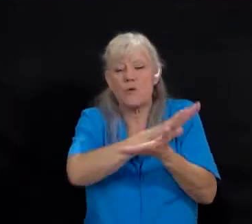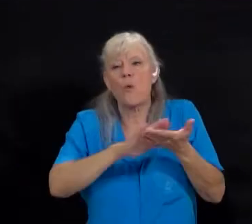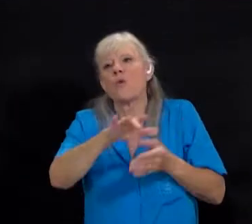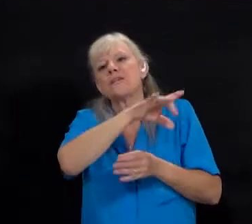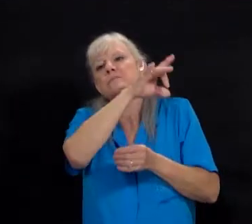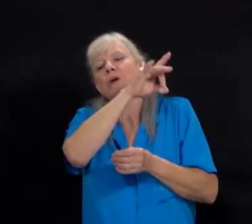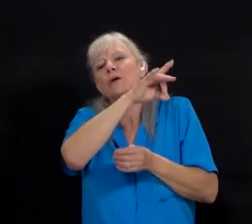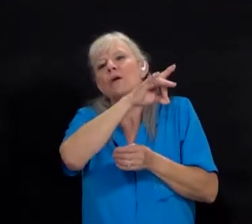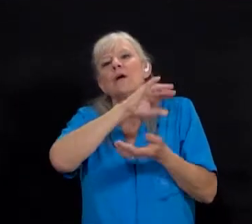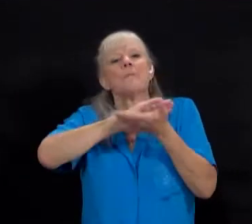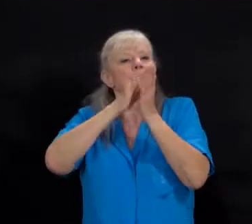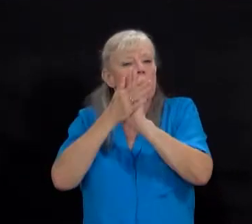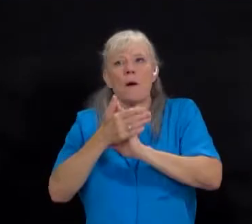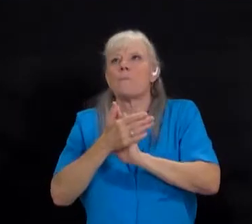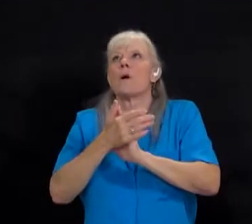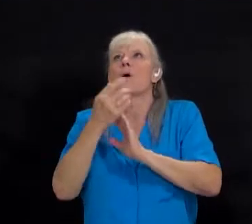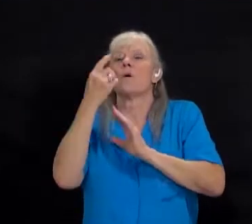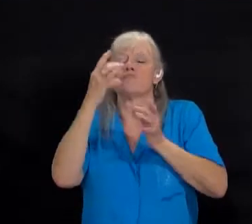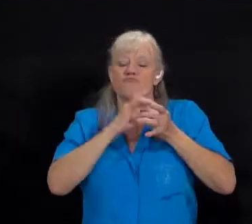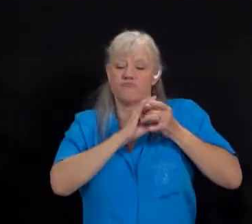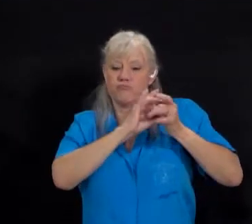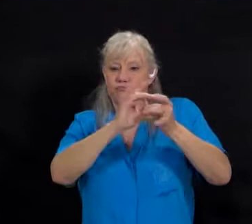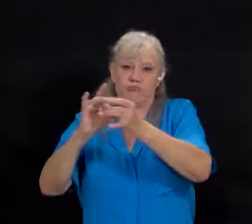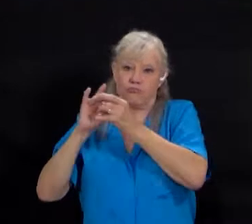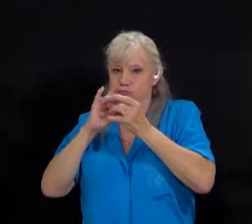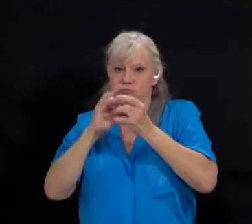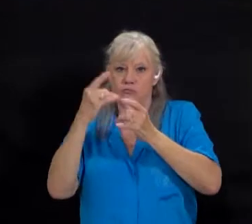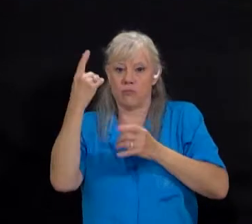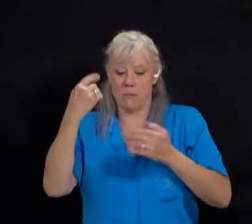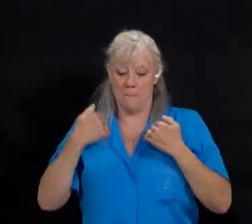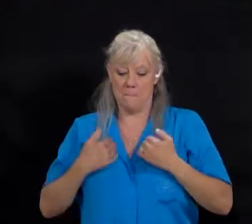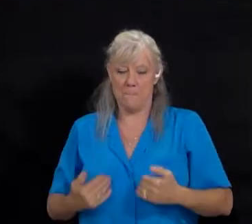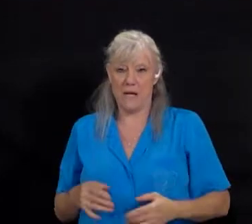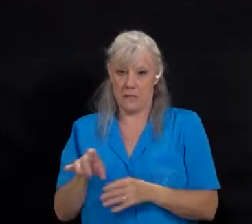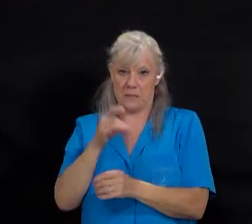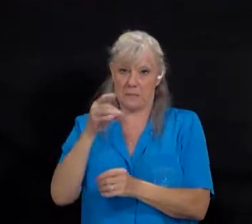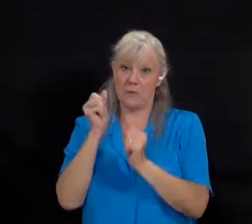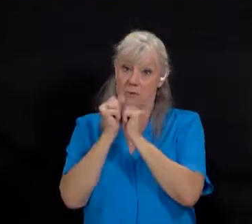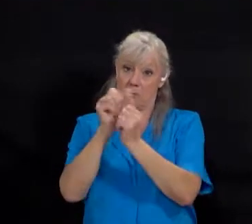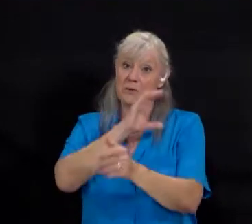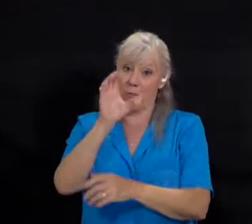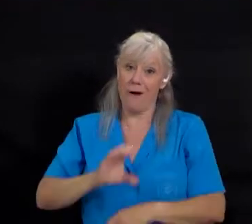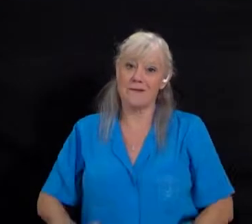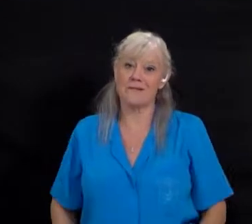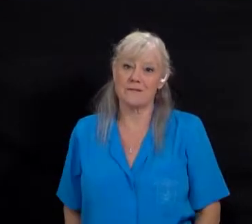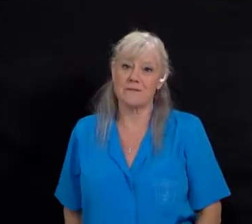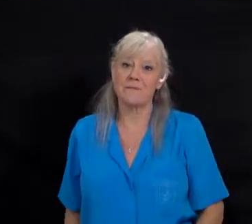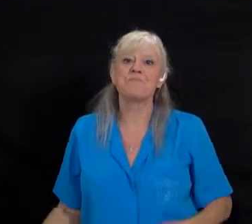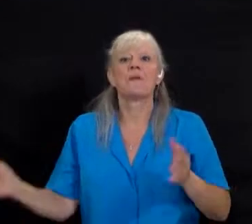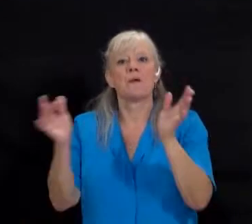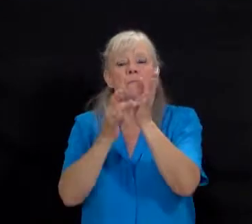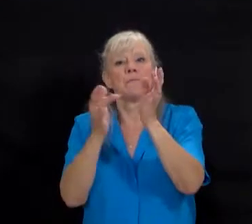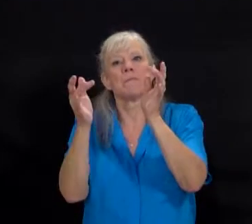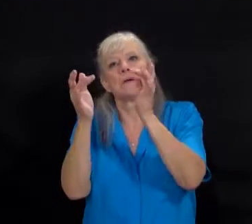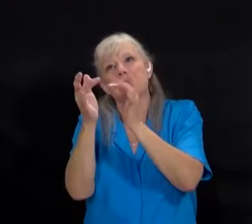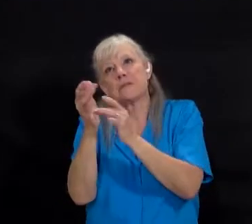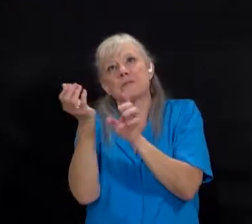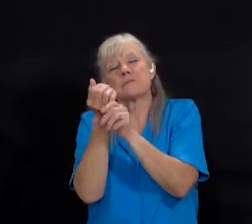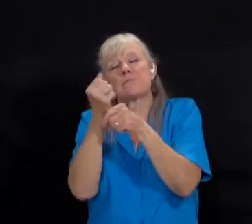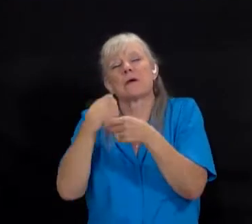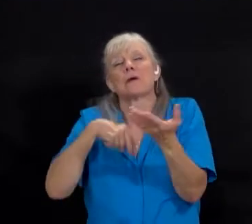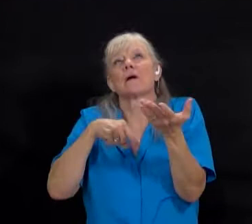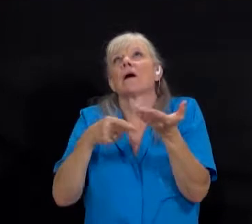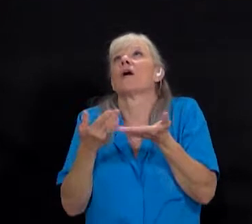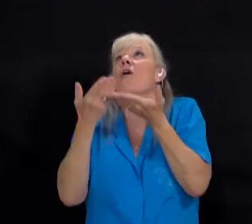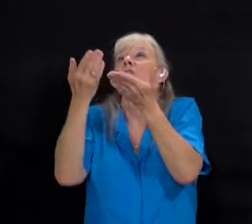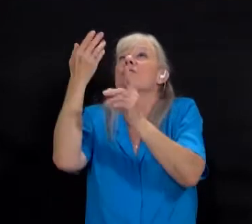Spirit, may become one body, one spirit in Christ. May he make of us an eternal offering to you,